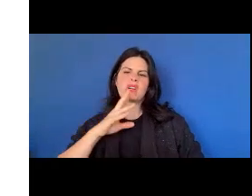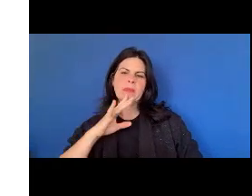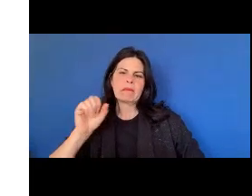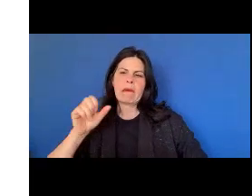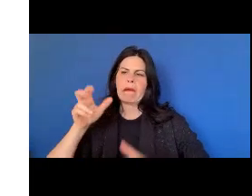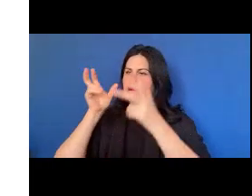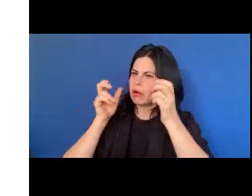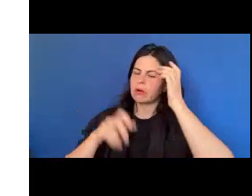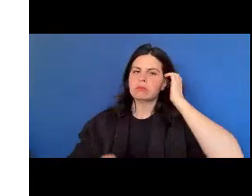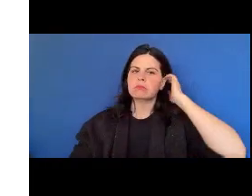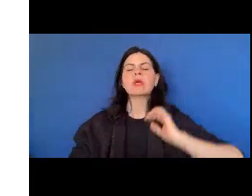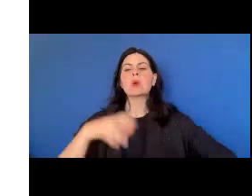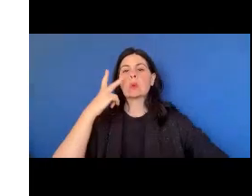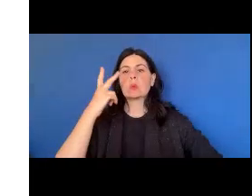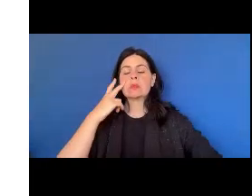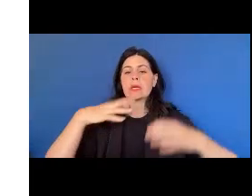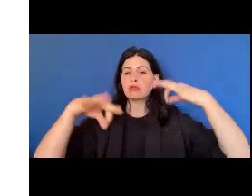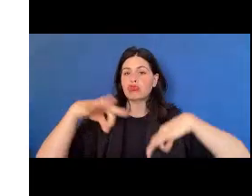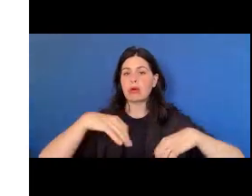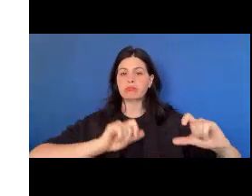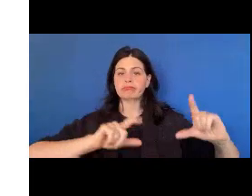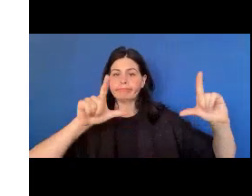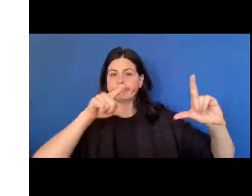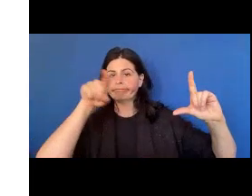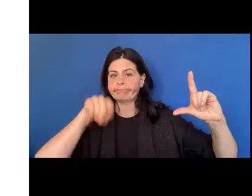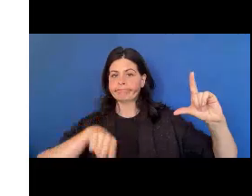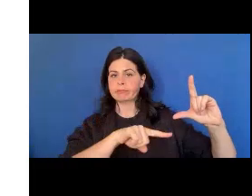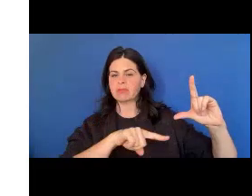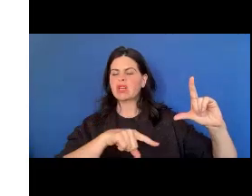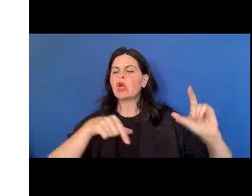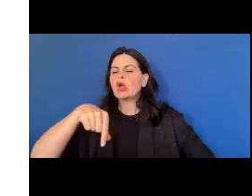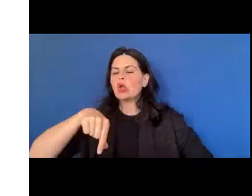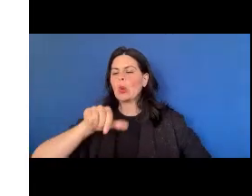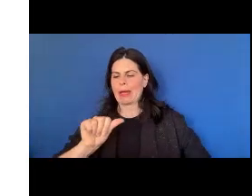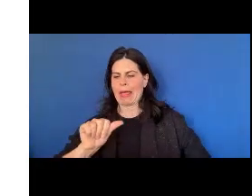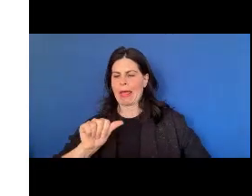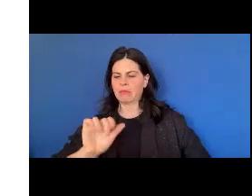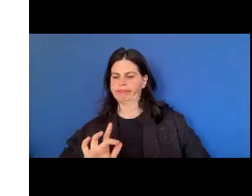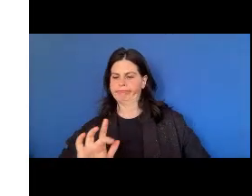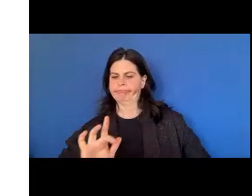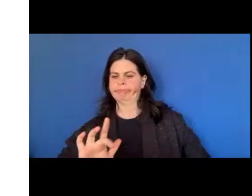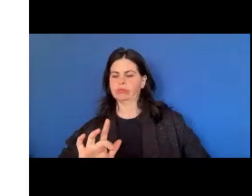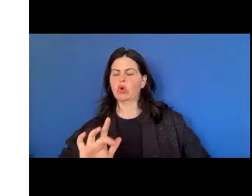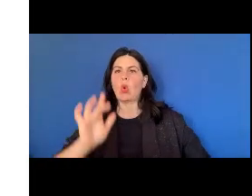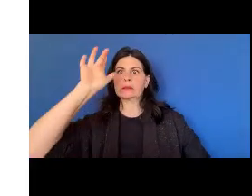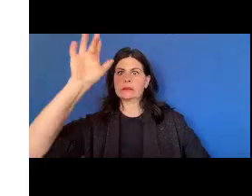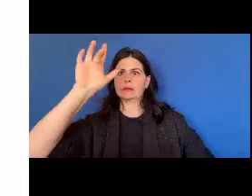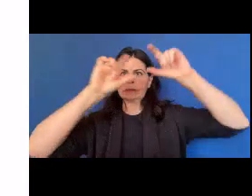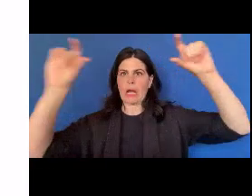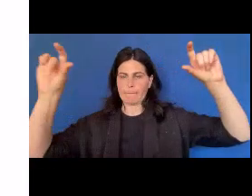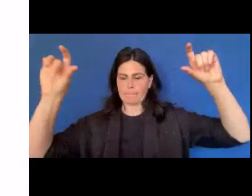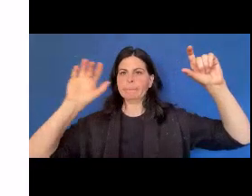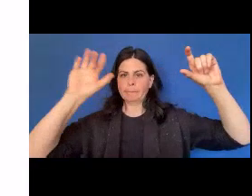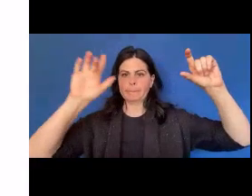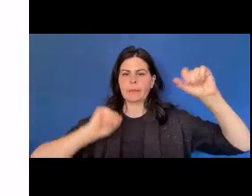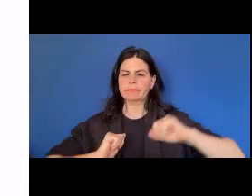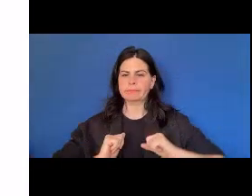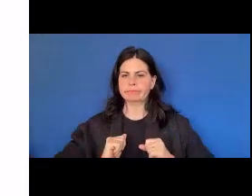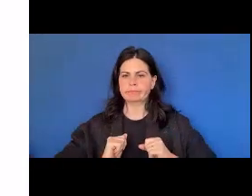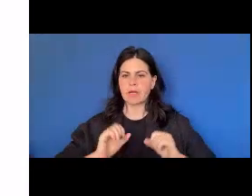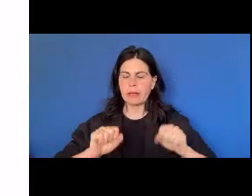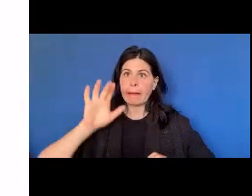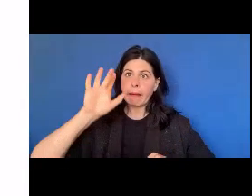instructions posted on the Q&A feature. So you should see the Q&A feature at the top of your bar. You can click on